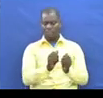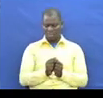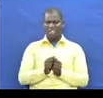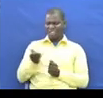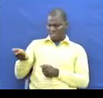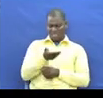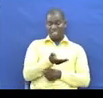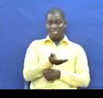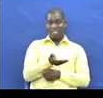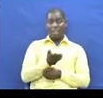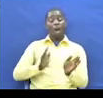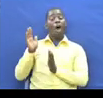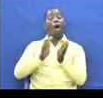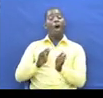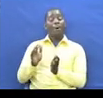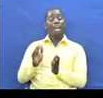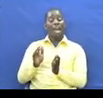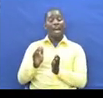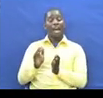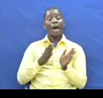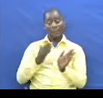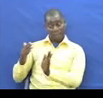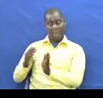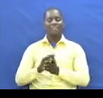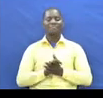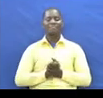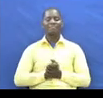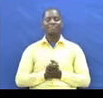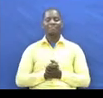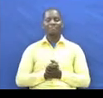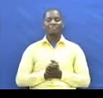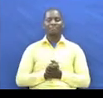Look at the first entry to each ordered pair.